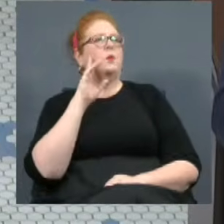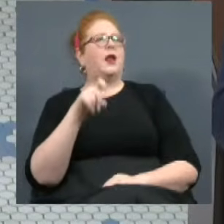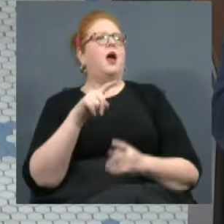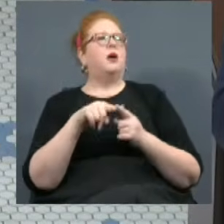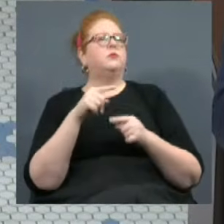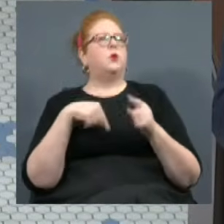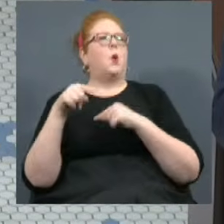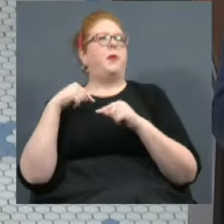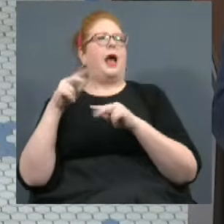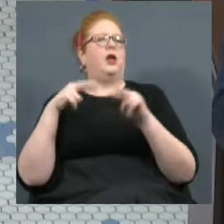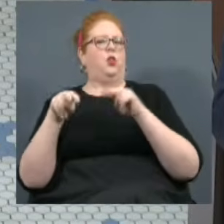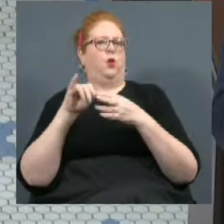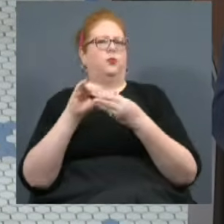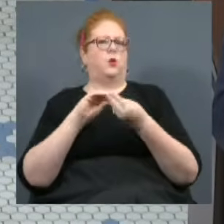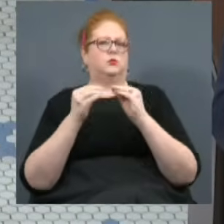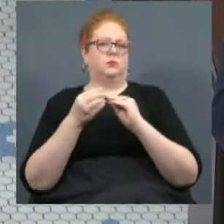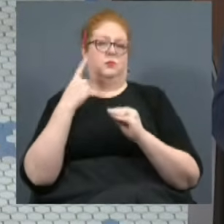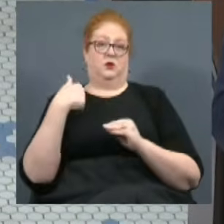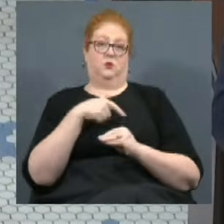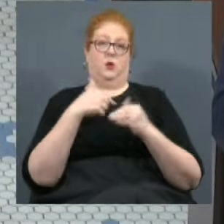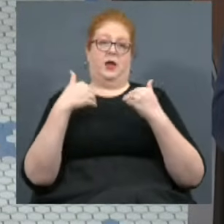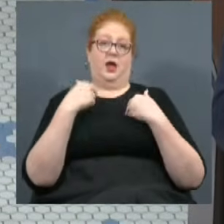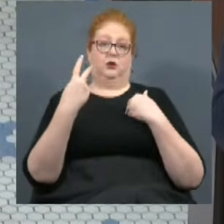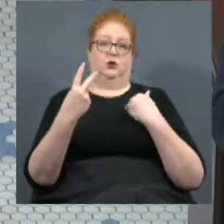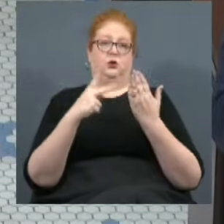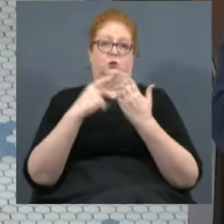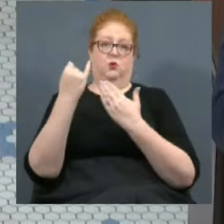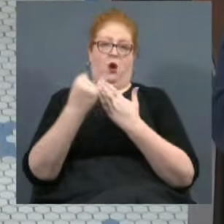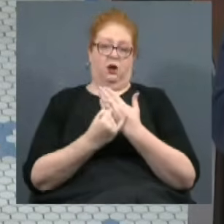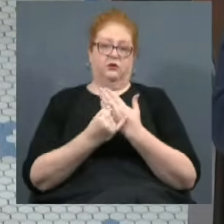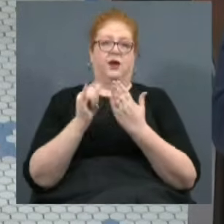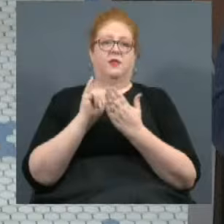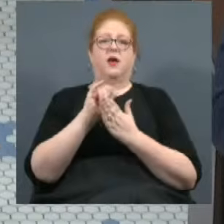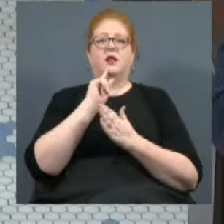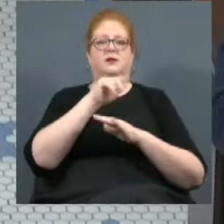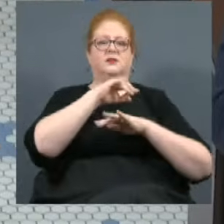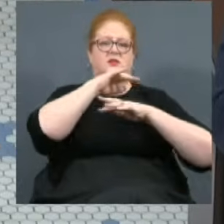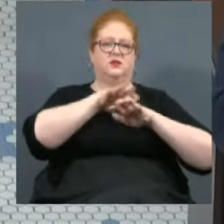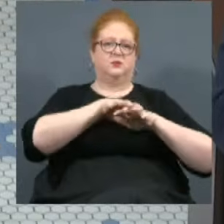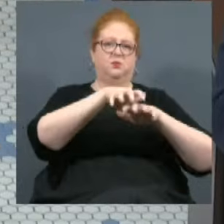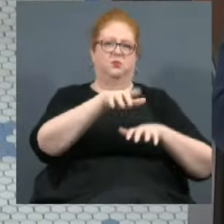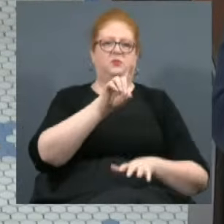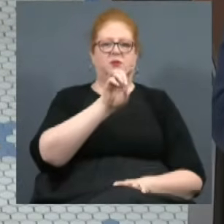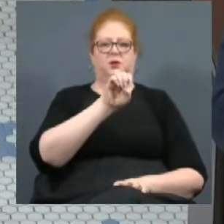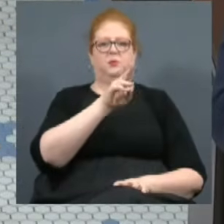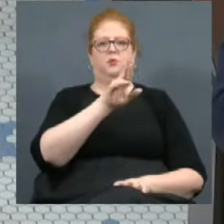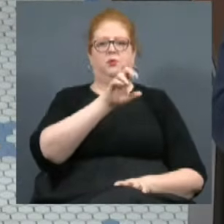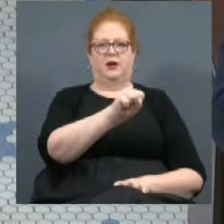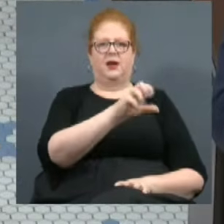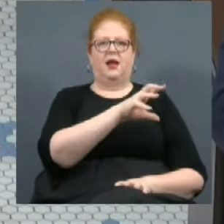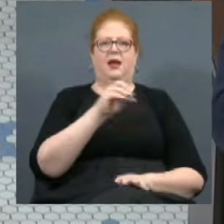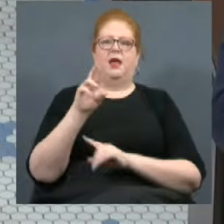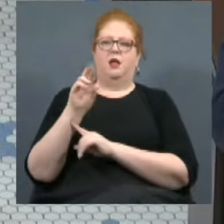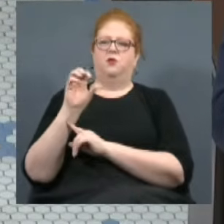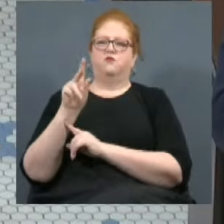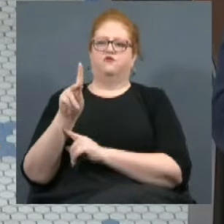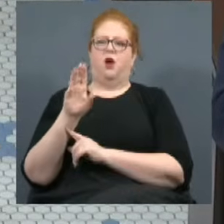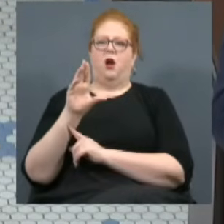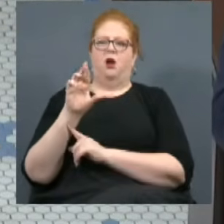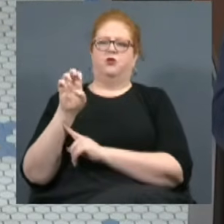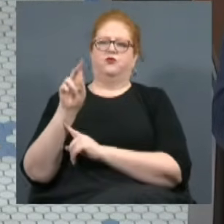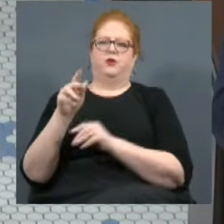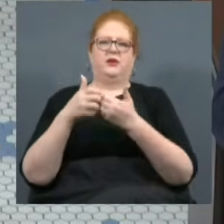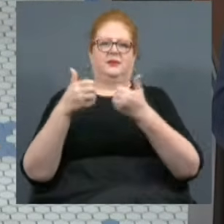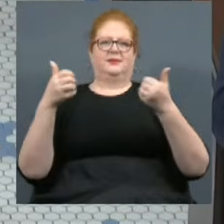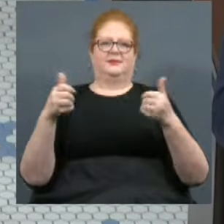two projects, right? We had the actual debris project, and we had the Rock Creek project, so I look at those kind of separately. Rock